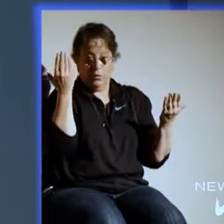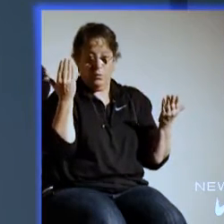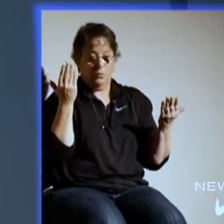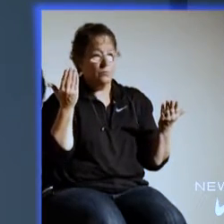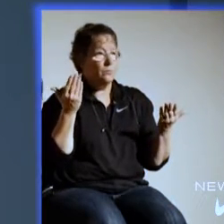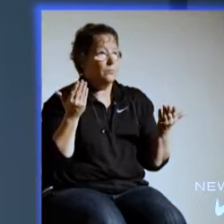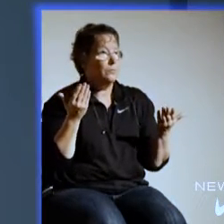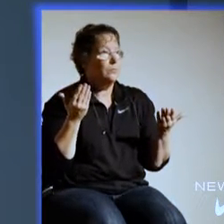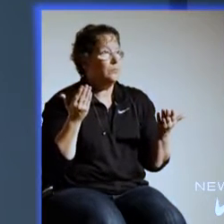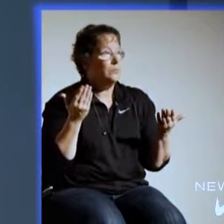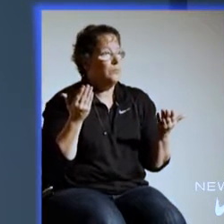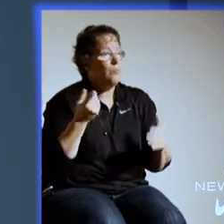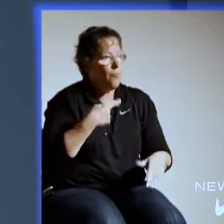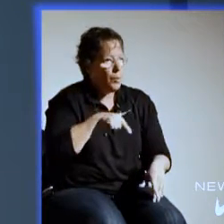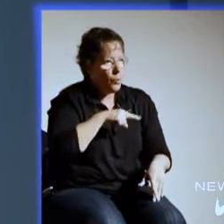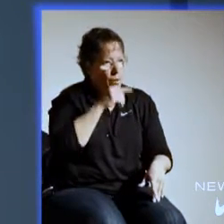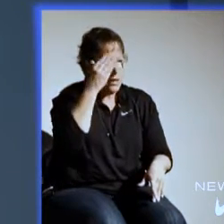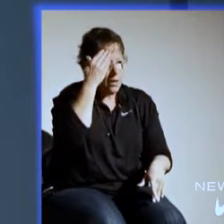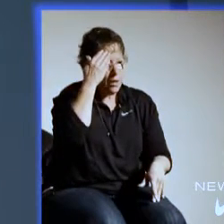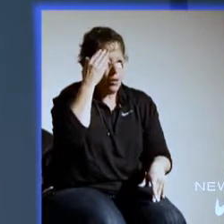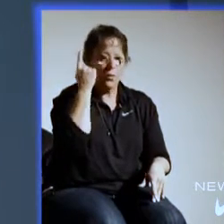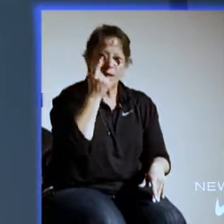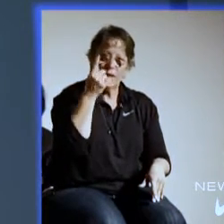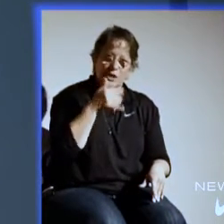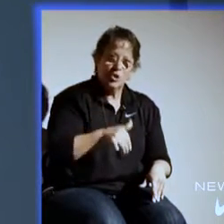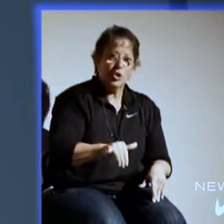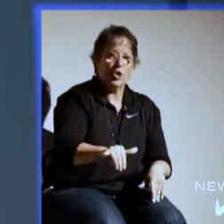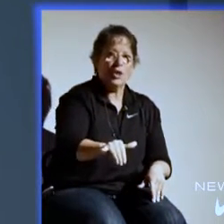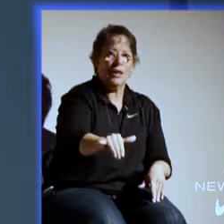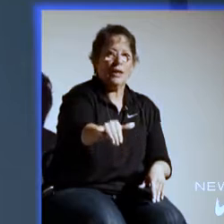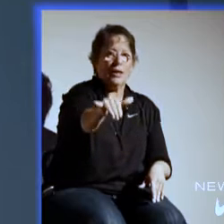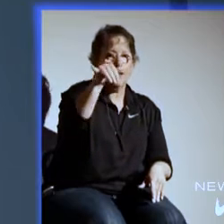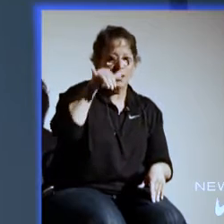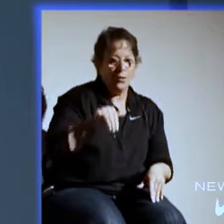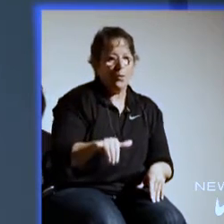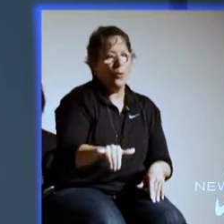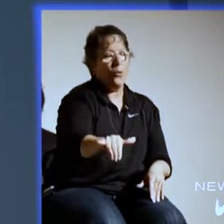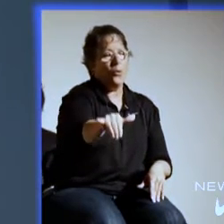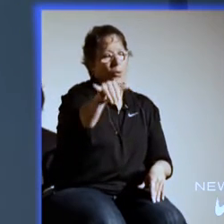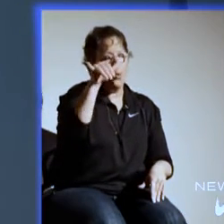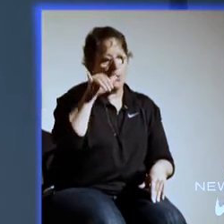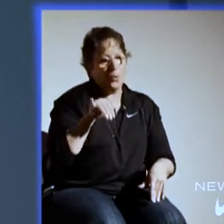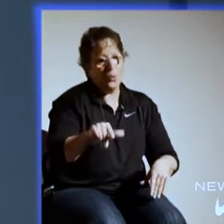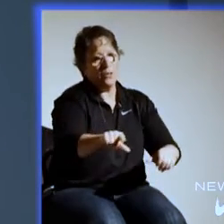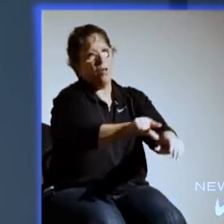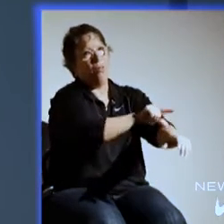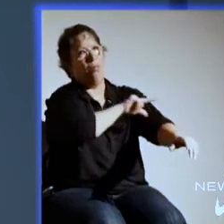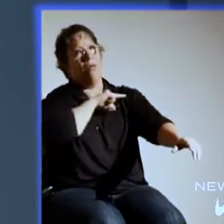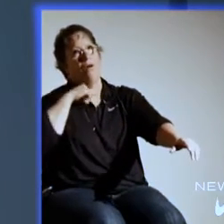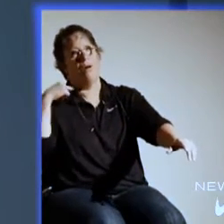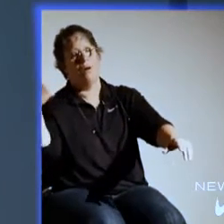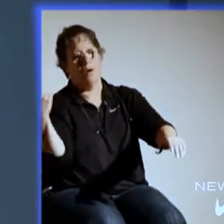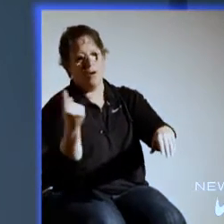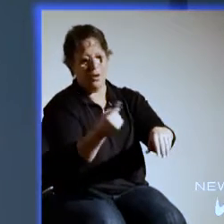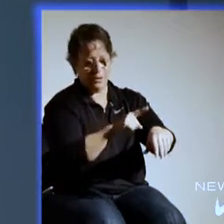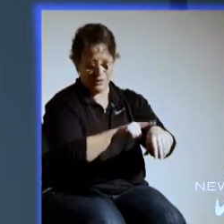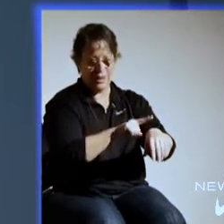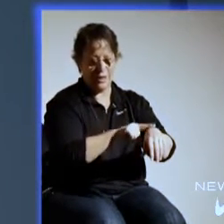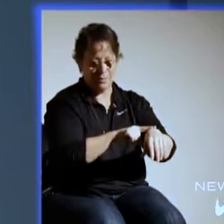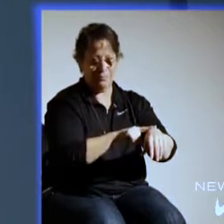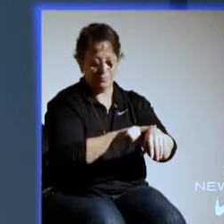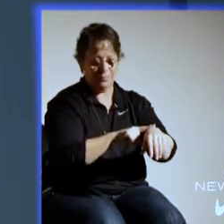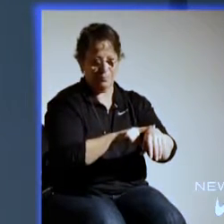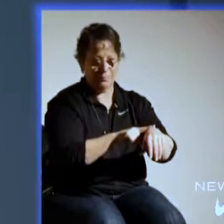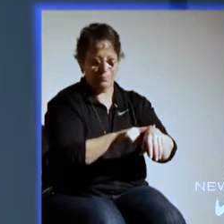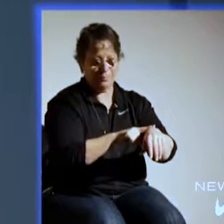What we know is that eternity is a long time. Understatement of the year, right? And so this gives